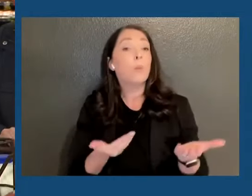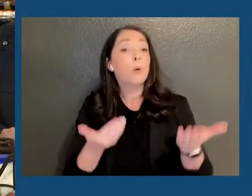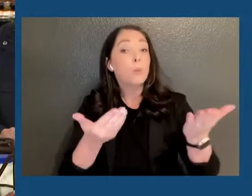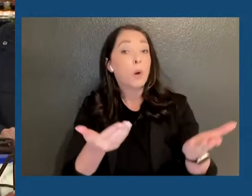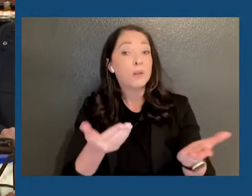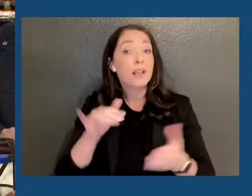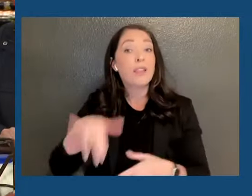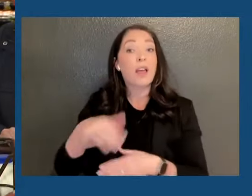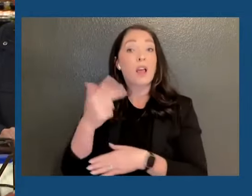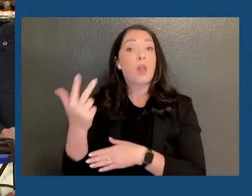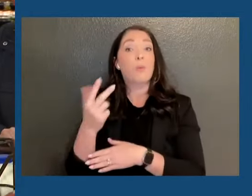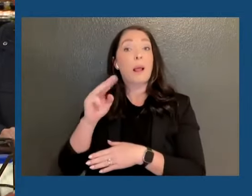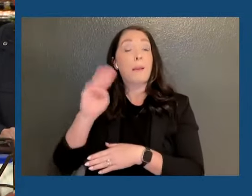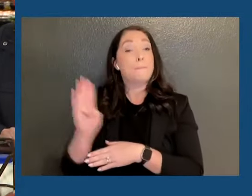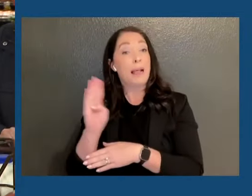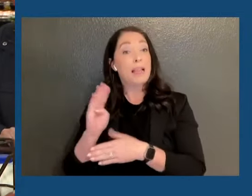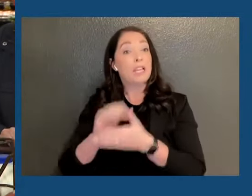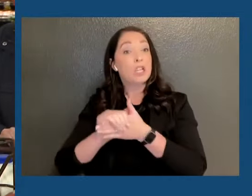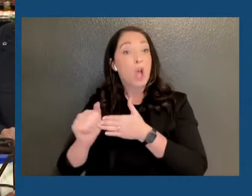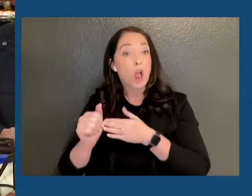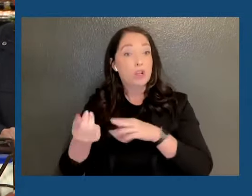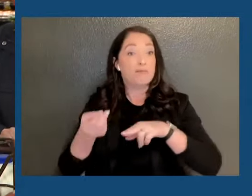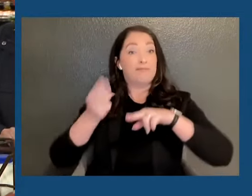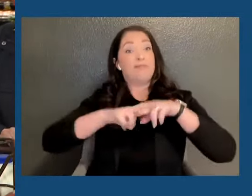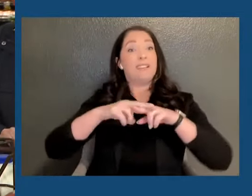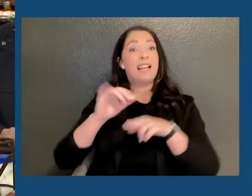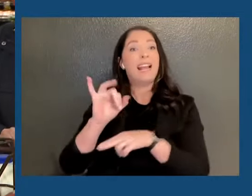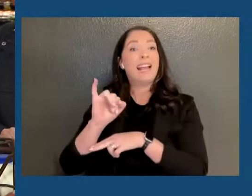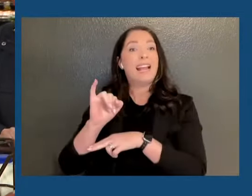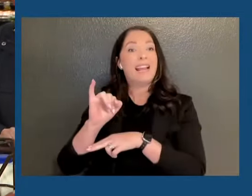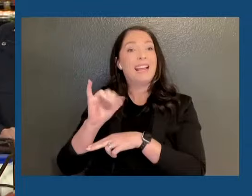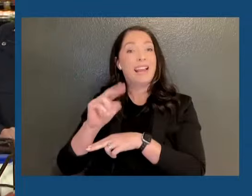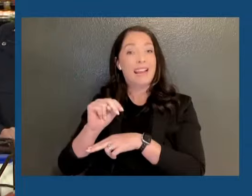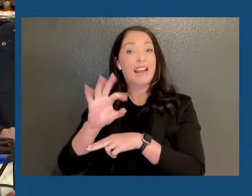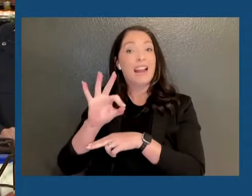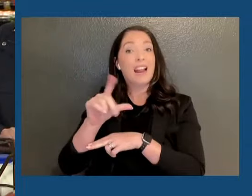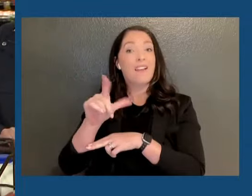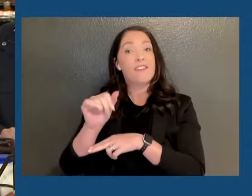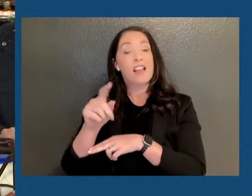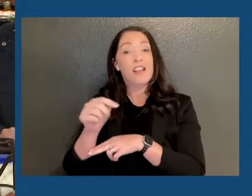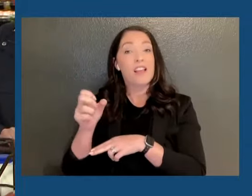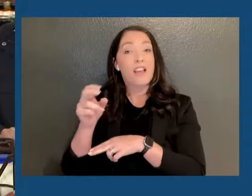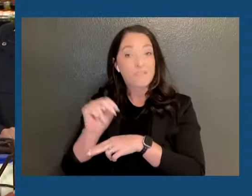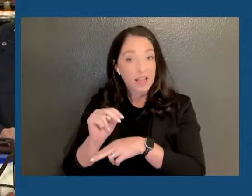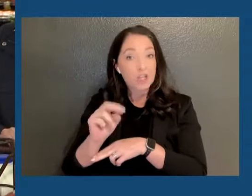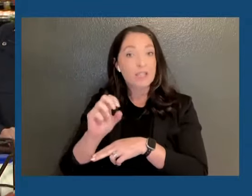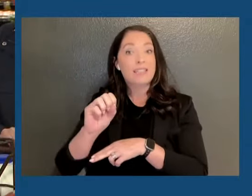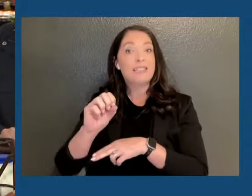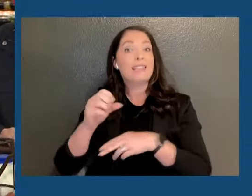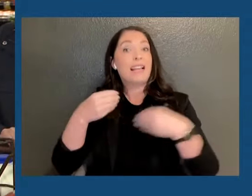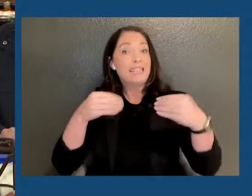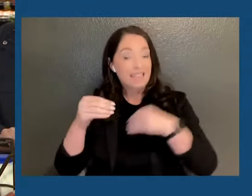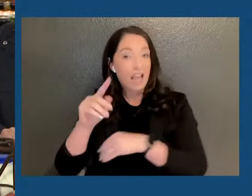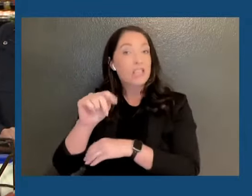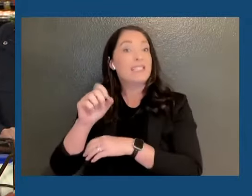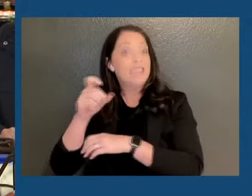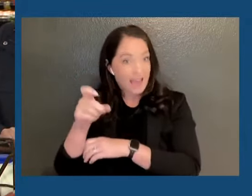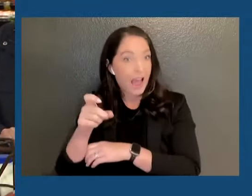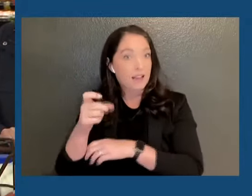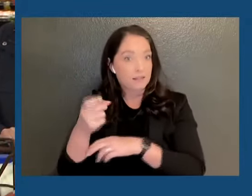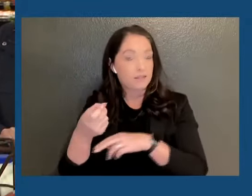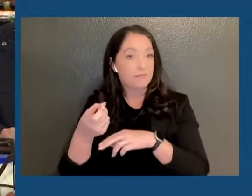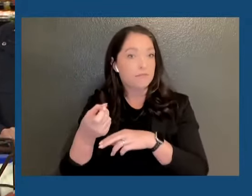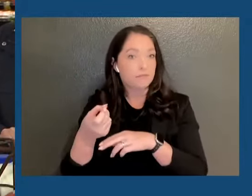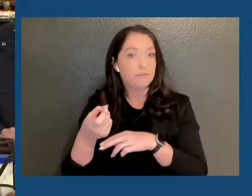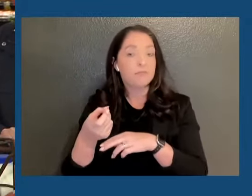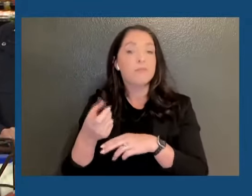$3 billion in inflation surplus, inflation sales tax surplus, and saying we